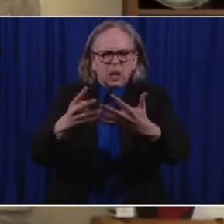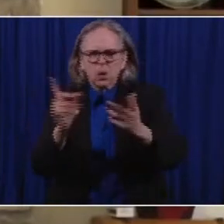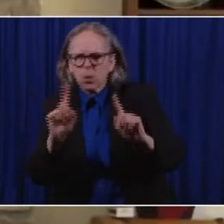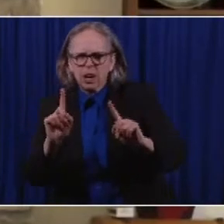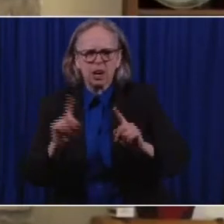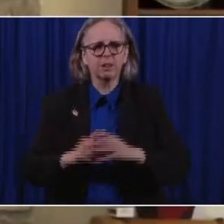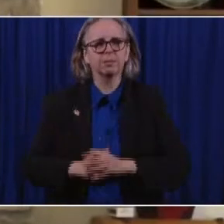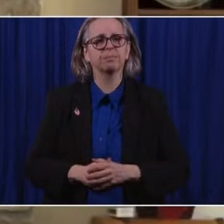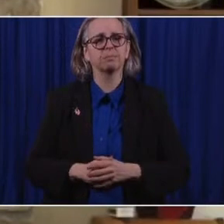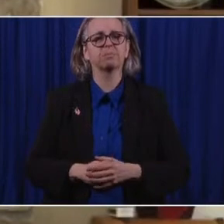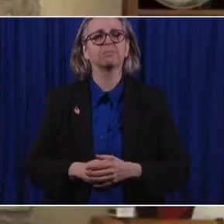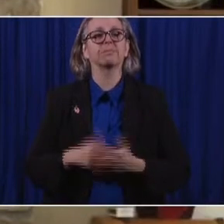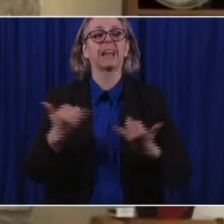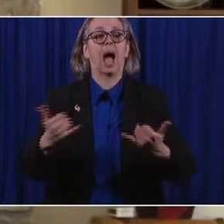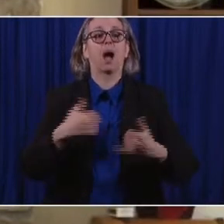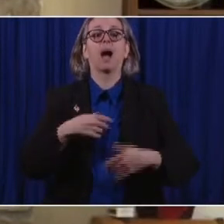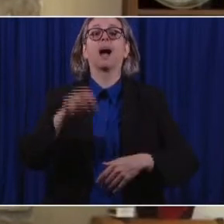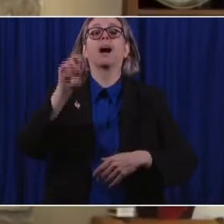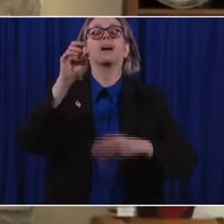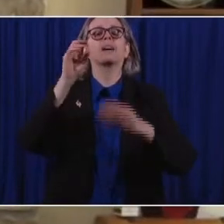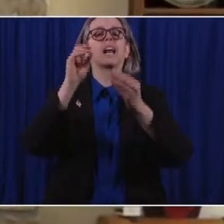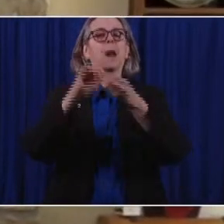quick.